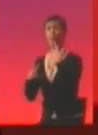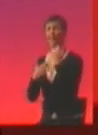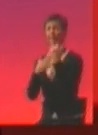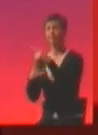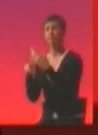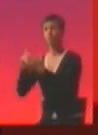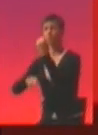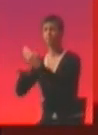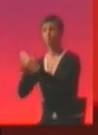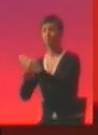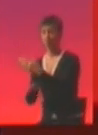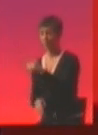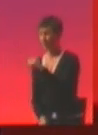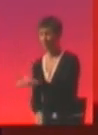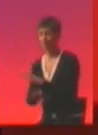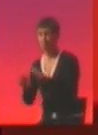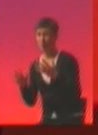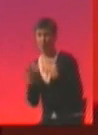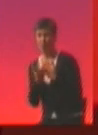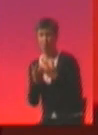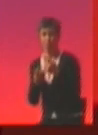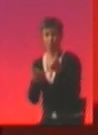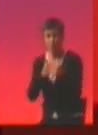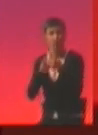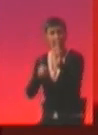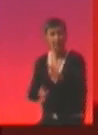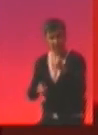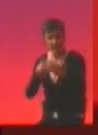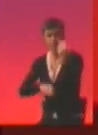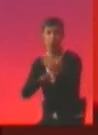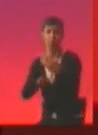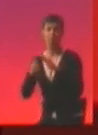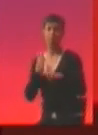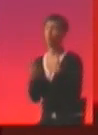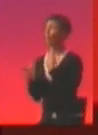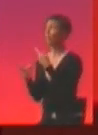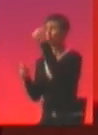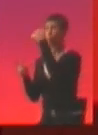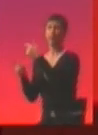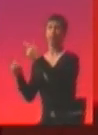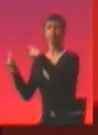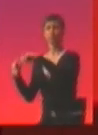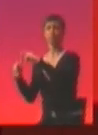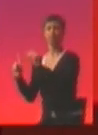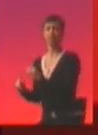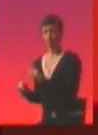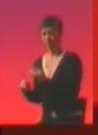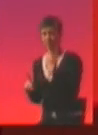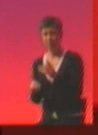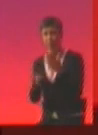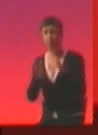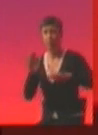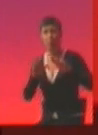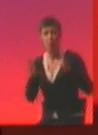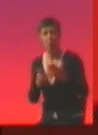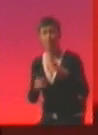But Conference, that's not how people like Anthony in Castleford get jobs. Back in the real world, thousands of people rely on the help